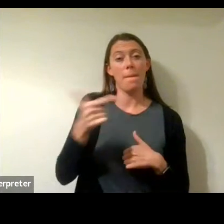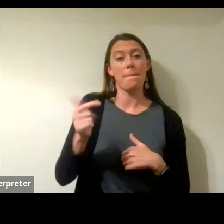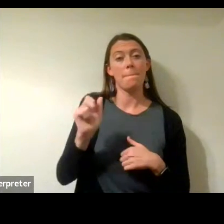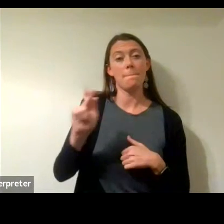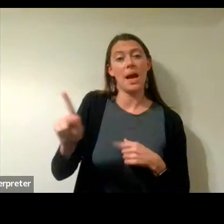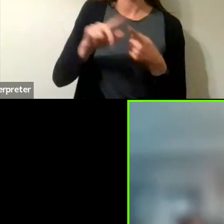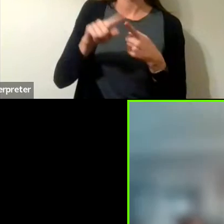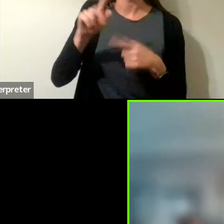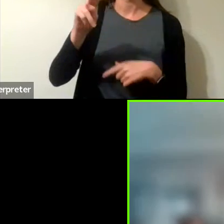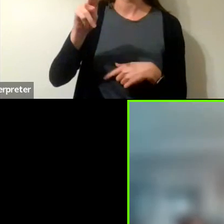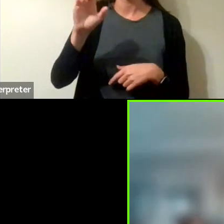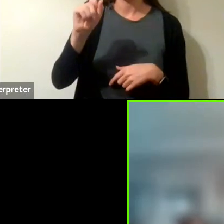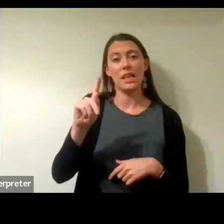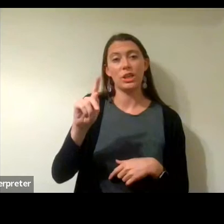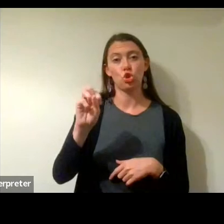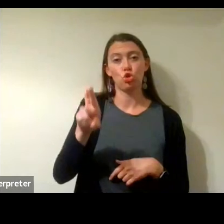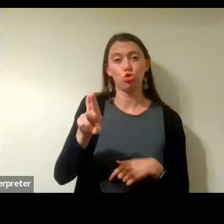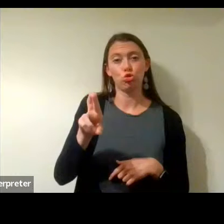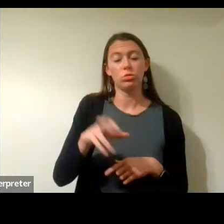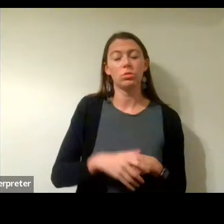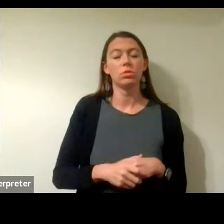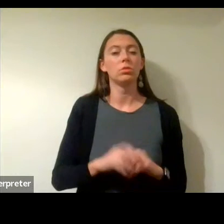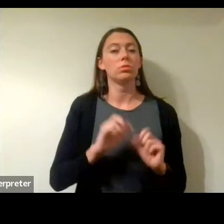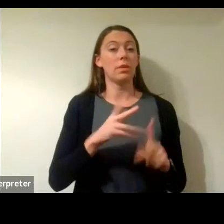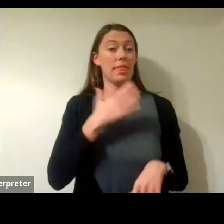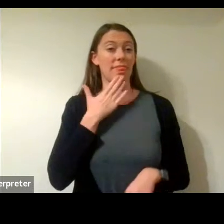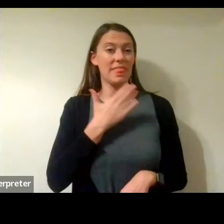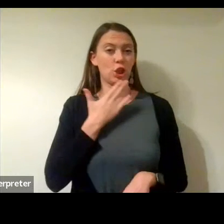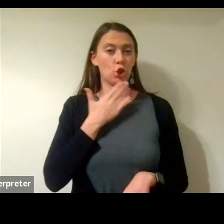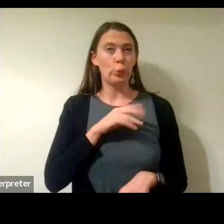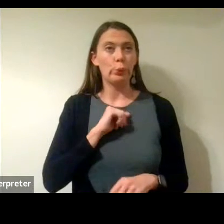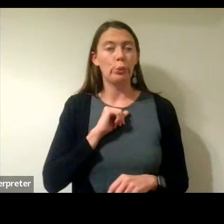Thanks, George. So with the about